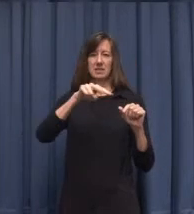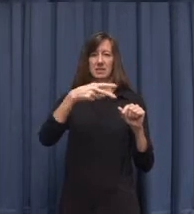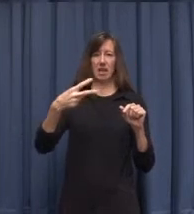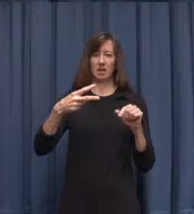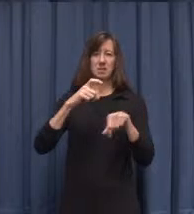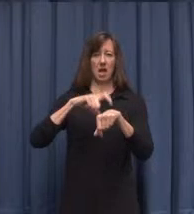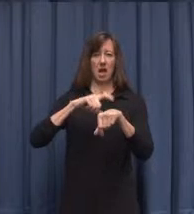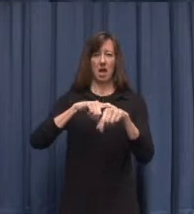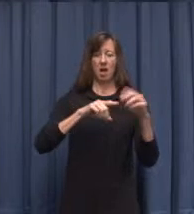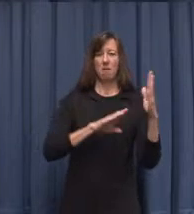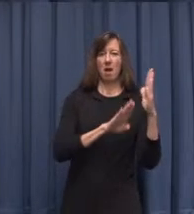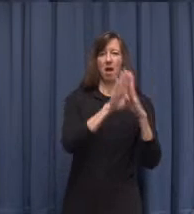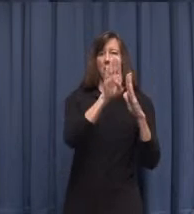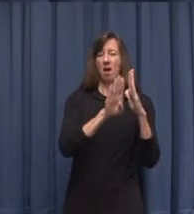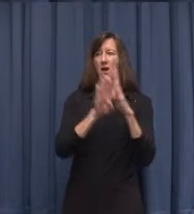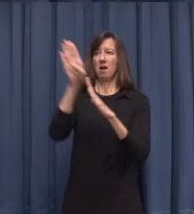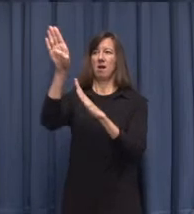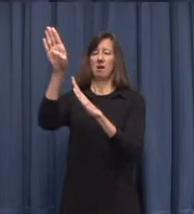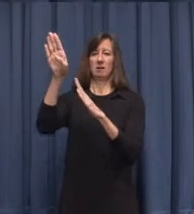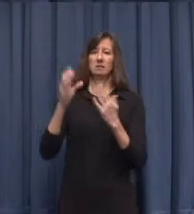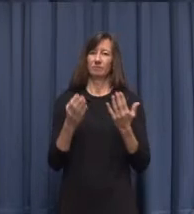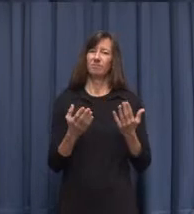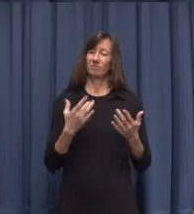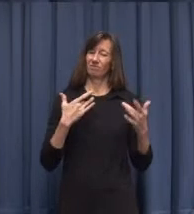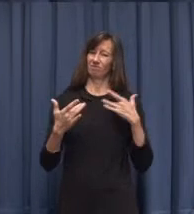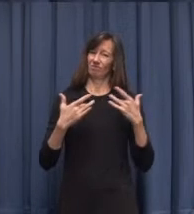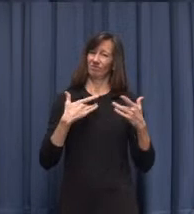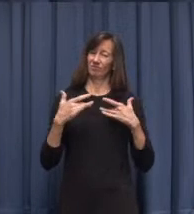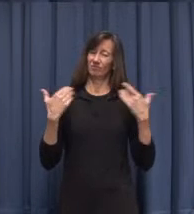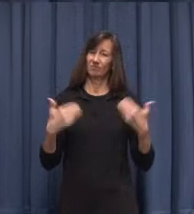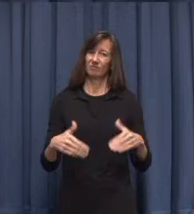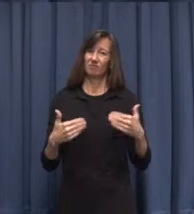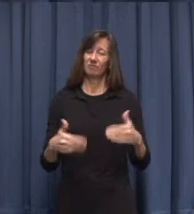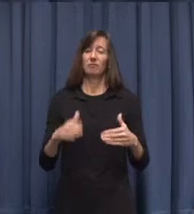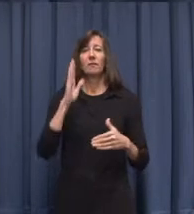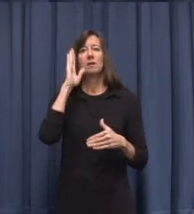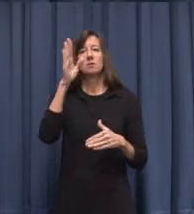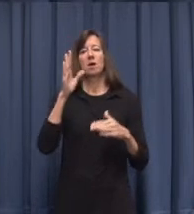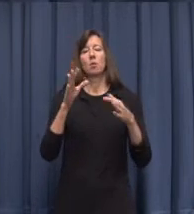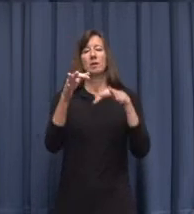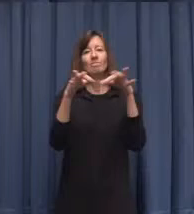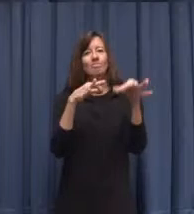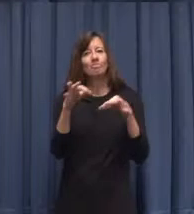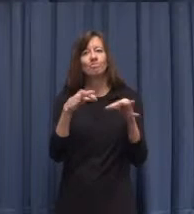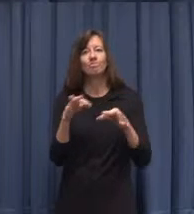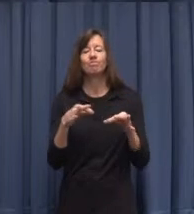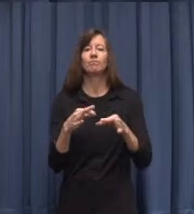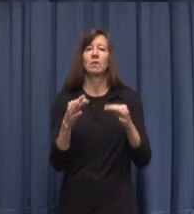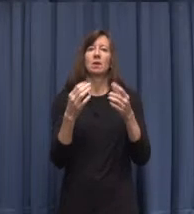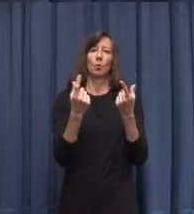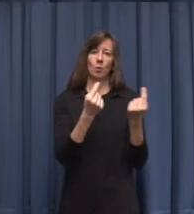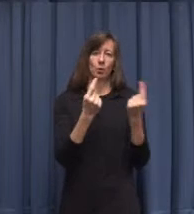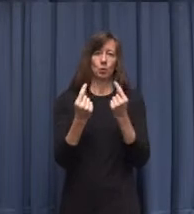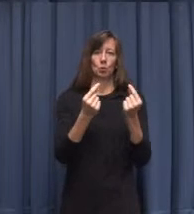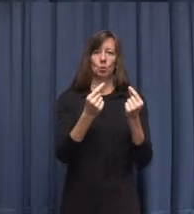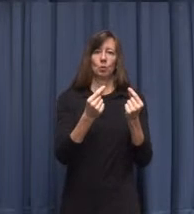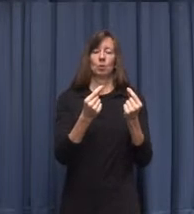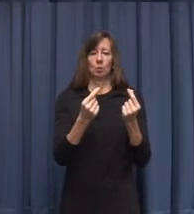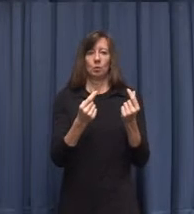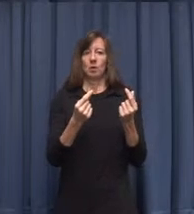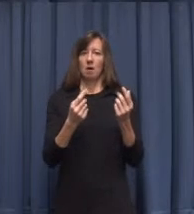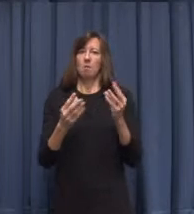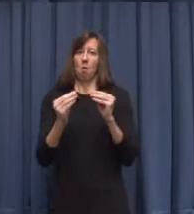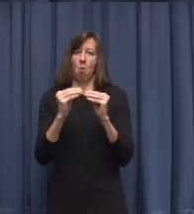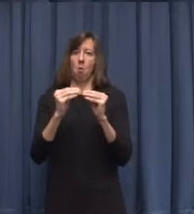concerning. And I'm going to talk about some of the steps we're taking, additional steps we're taking to blunt that, but really it's going to require